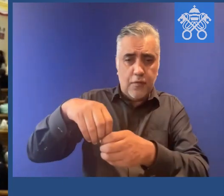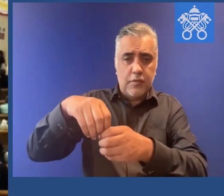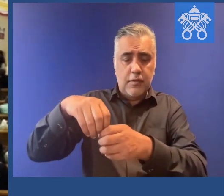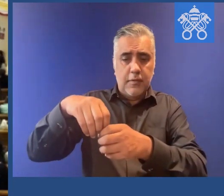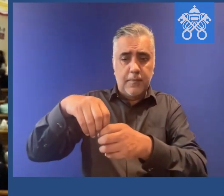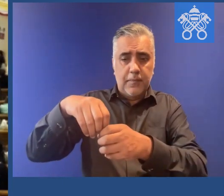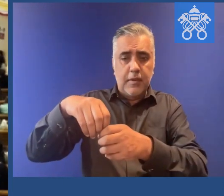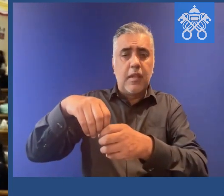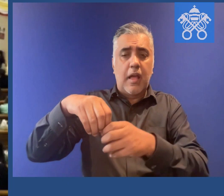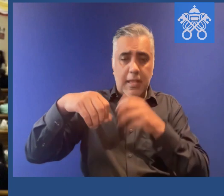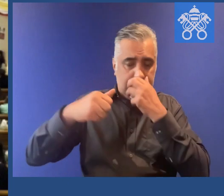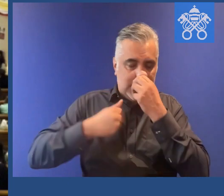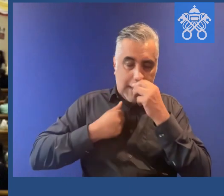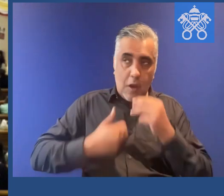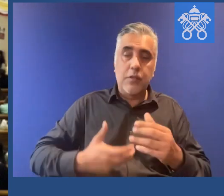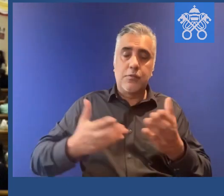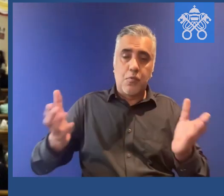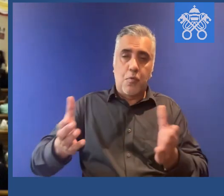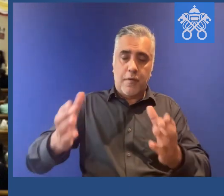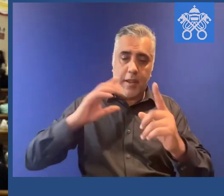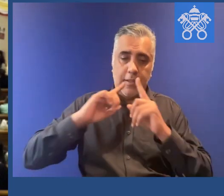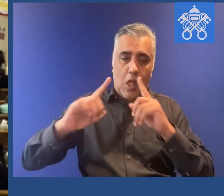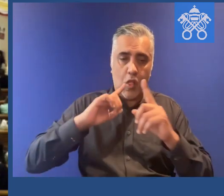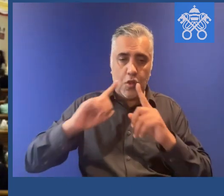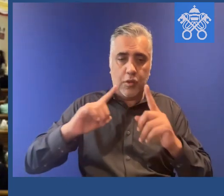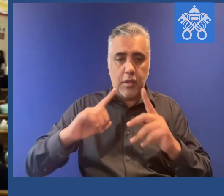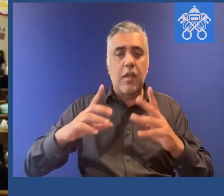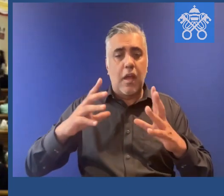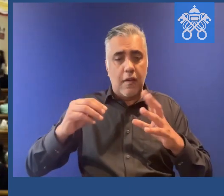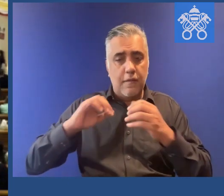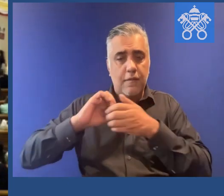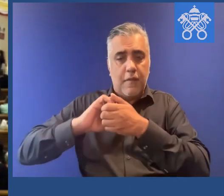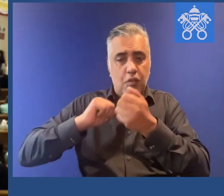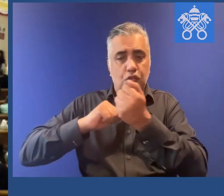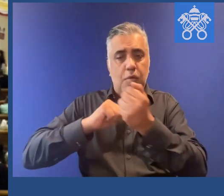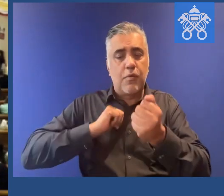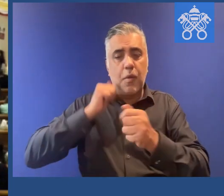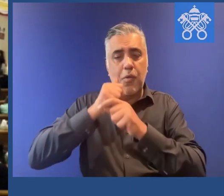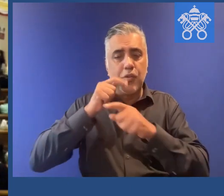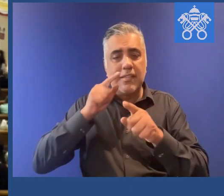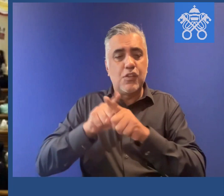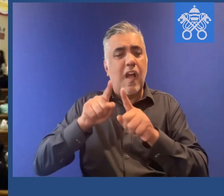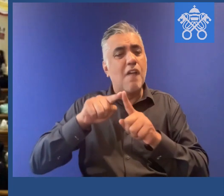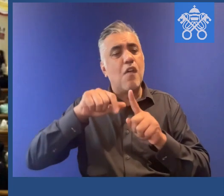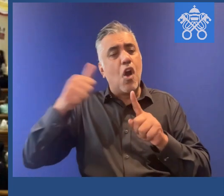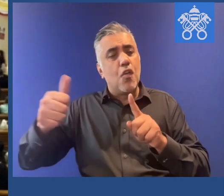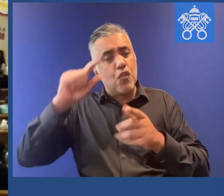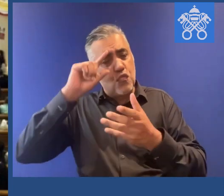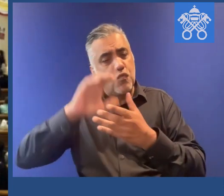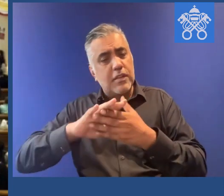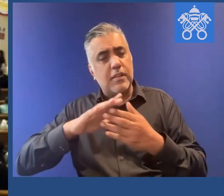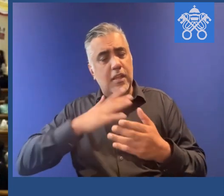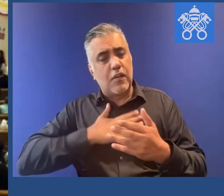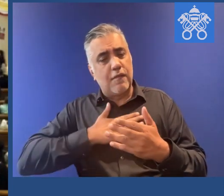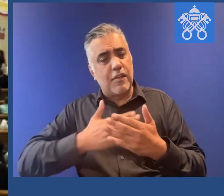as tireless promoters of dialogue and weavers of fellowship with our brothers and sisters of other creeds and